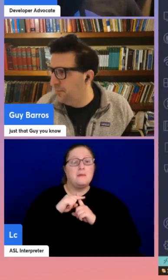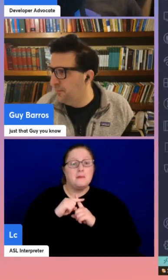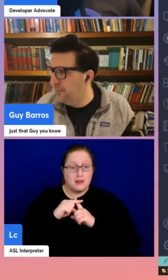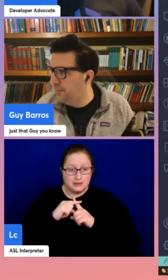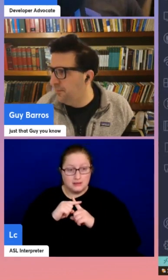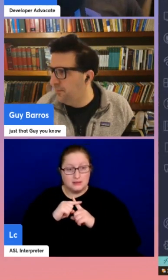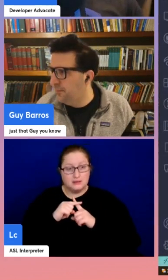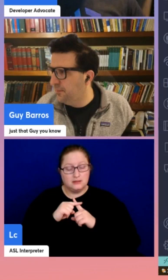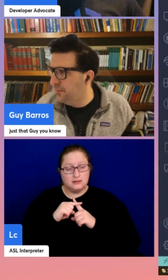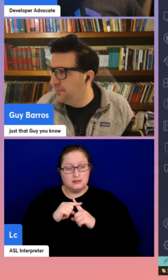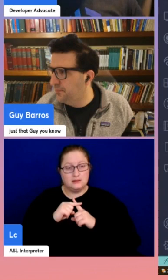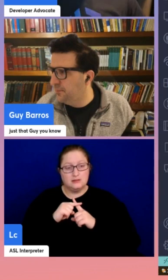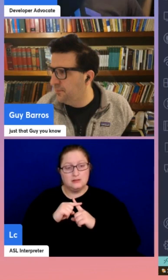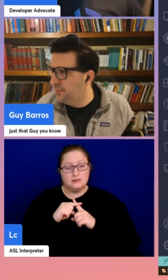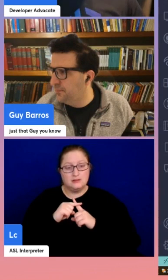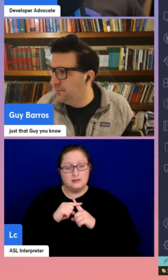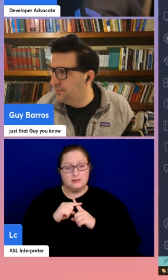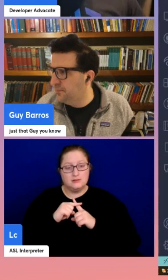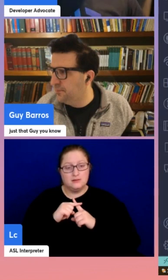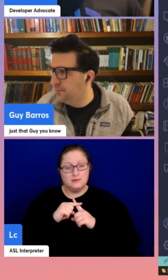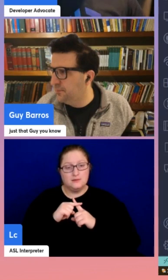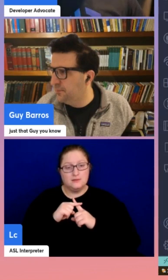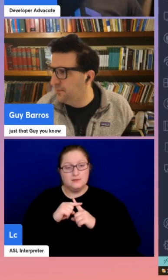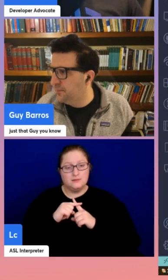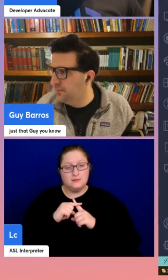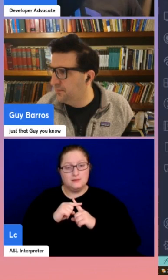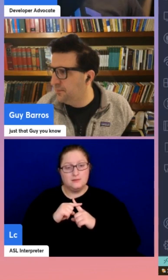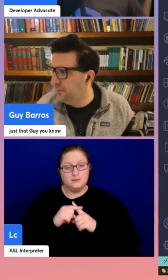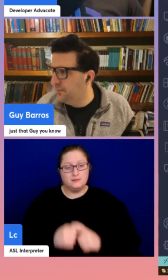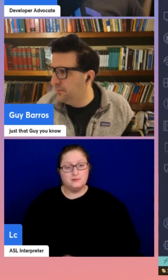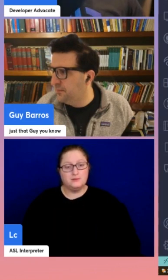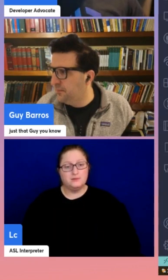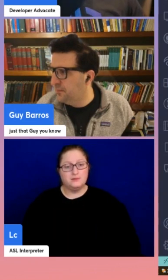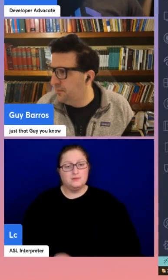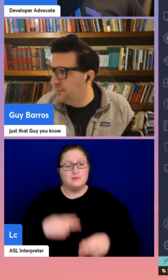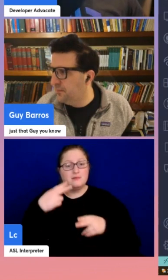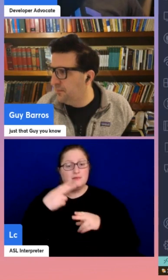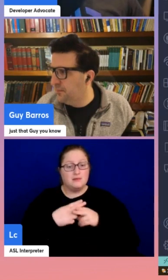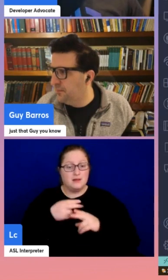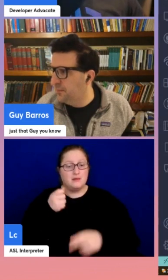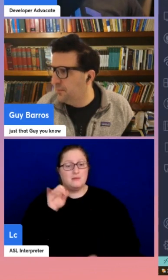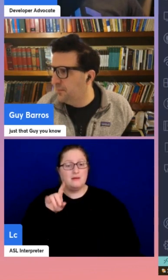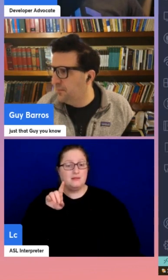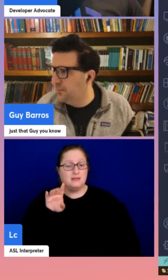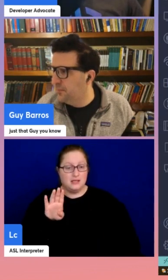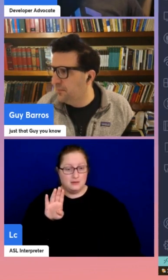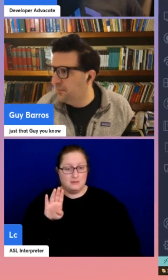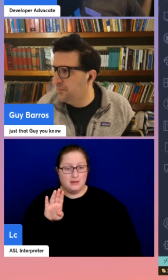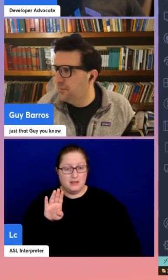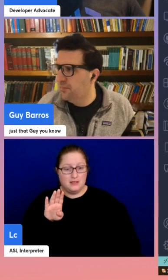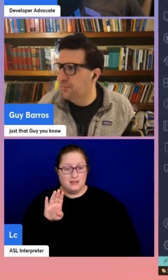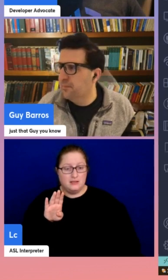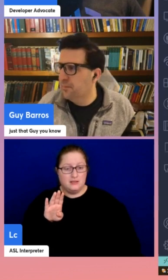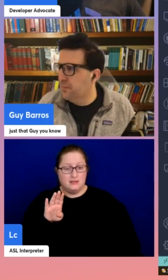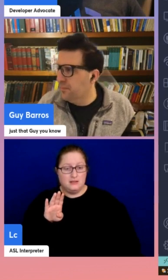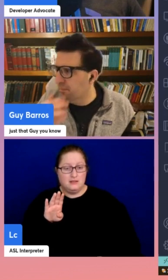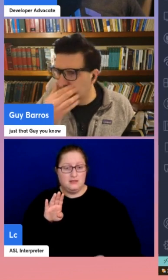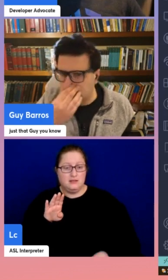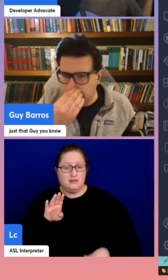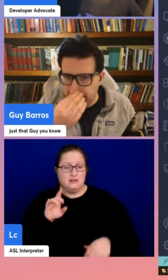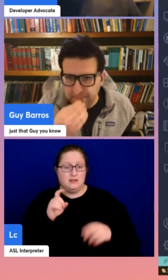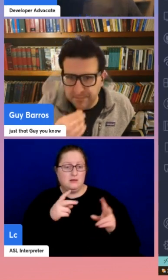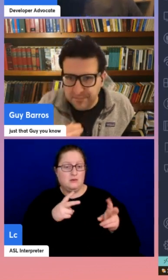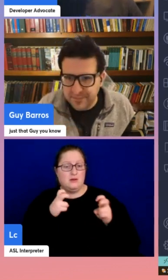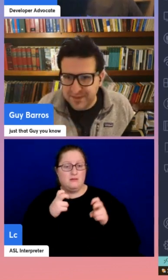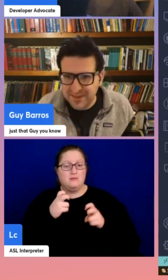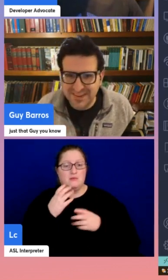the name of the database. which I need to just grab from somewhere else